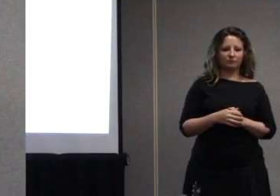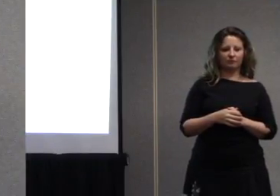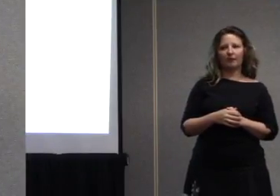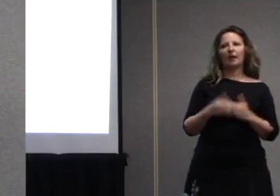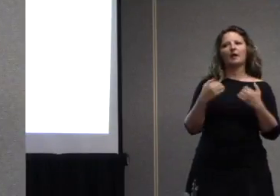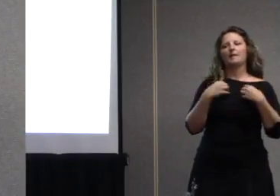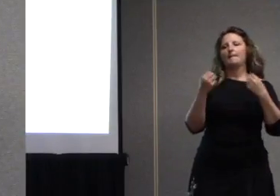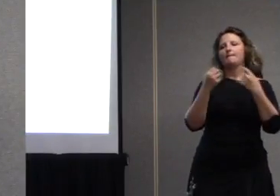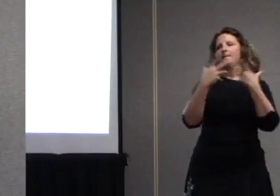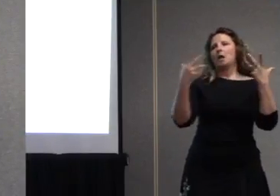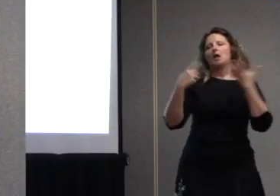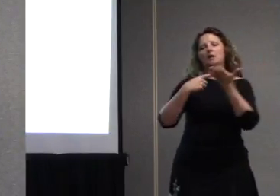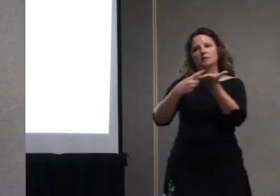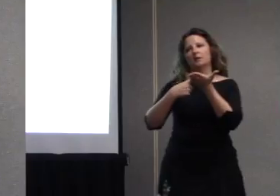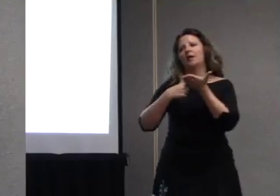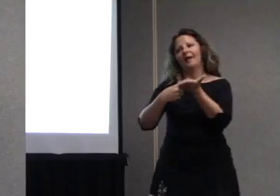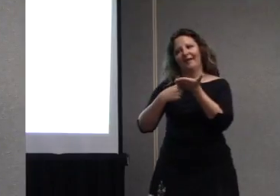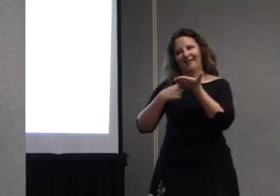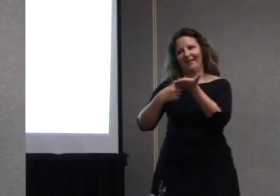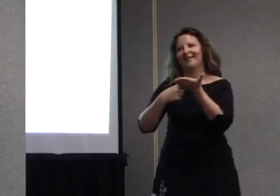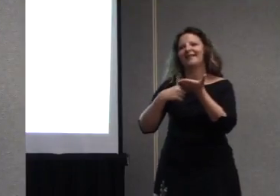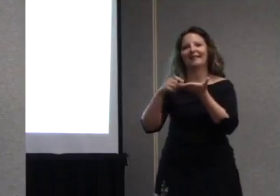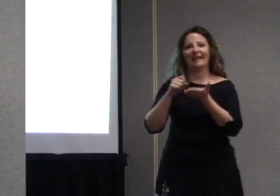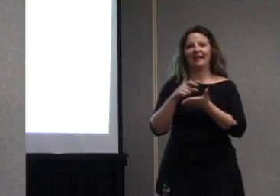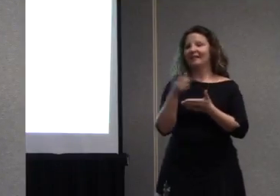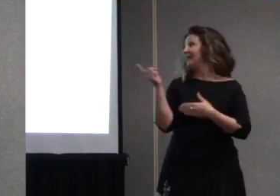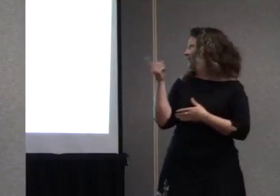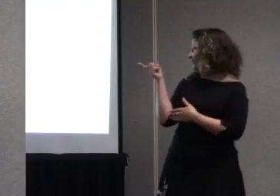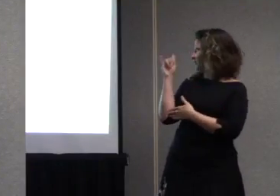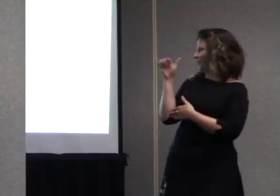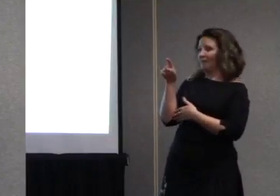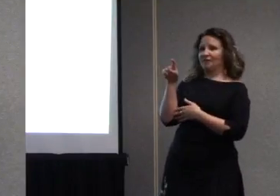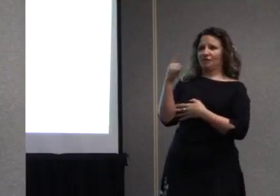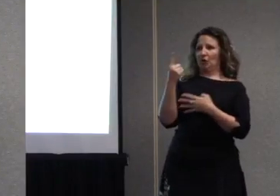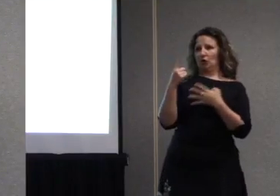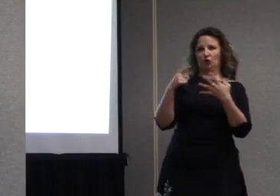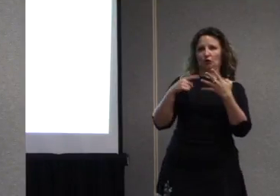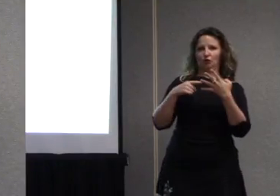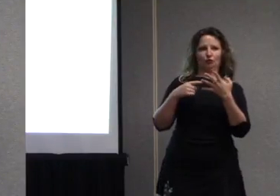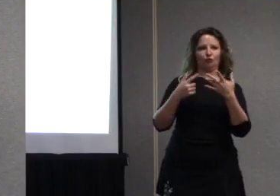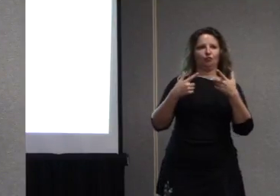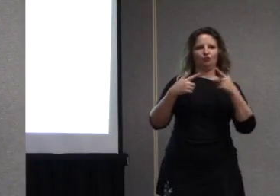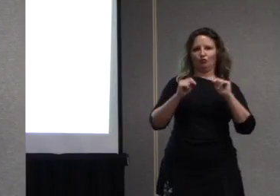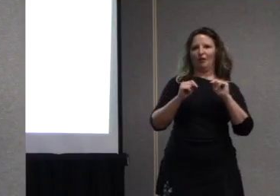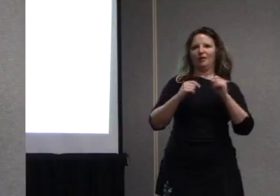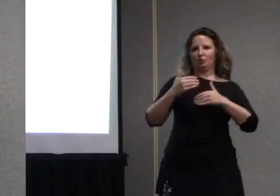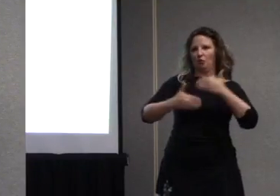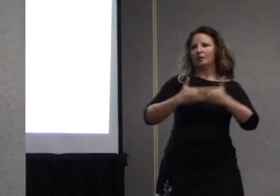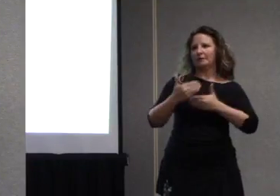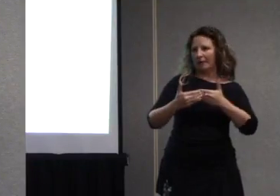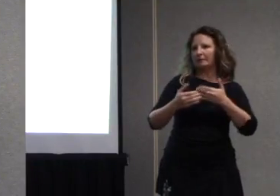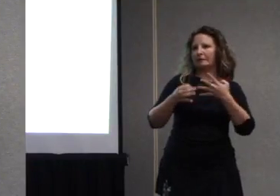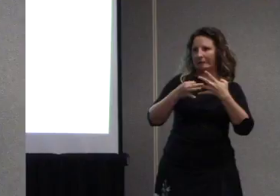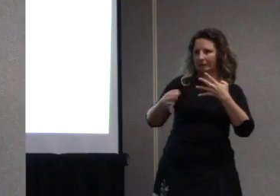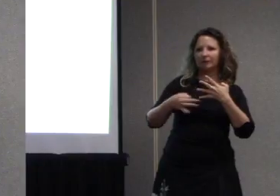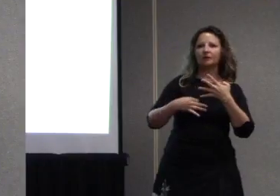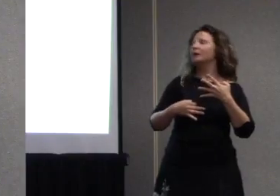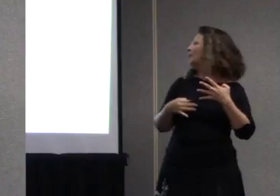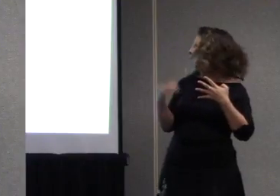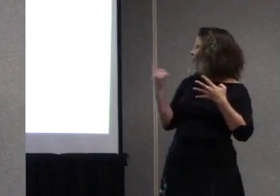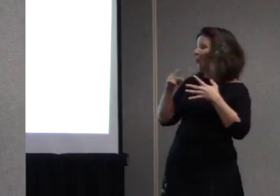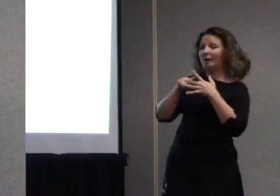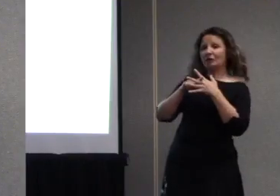Yeah, there have been many, many discussions. These are some of the first iterations of that